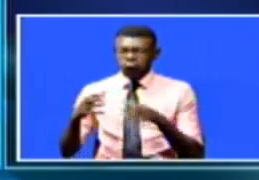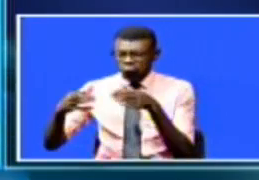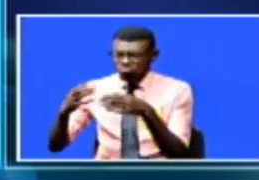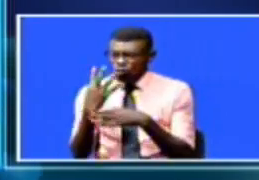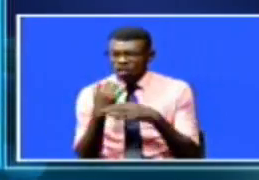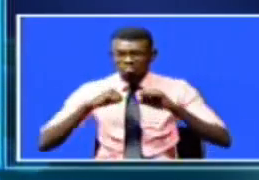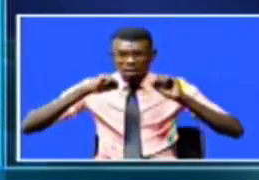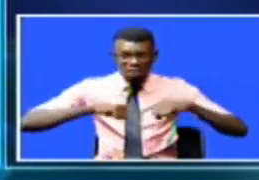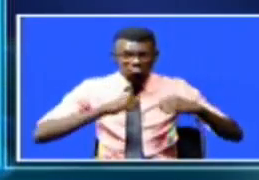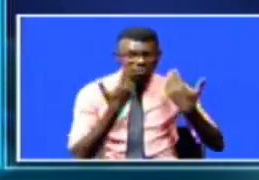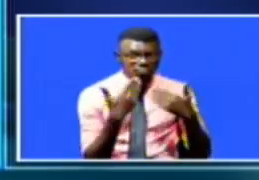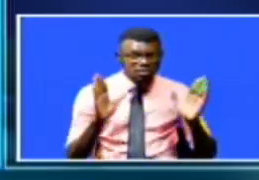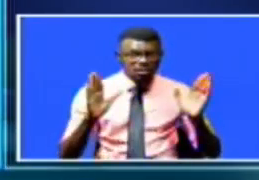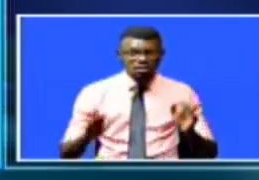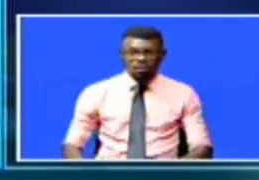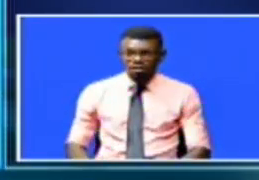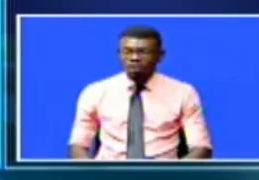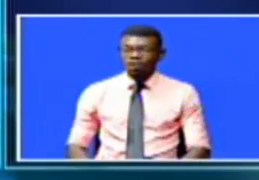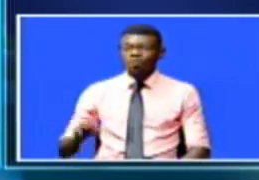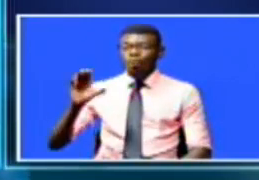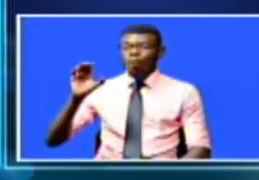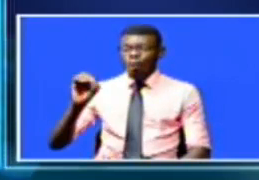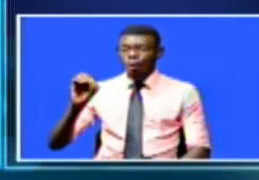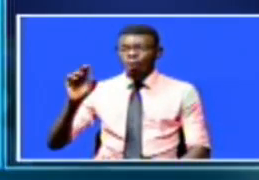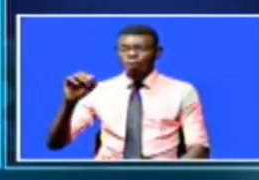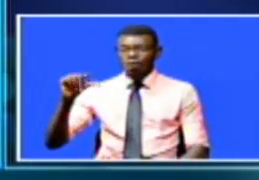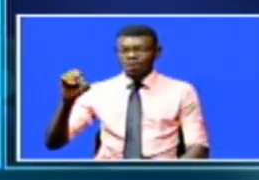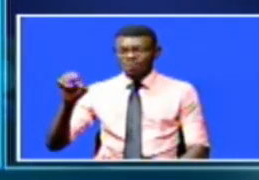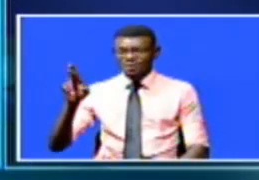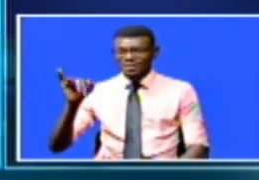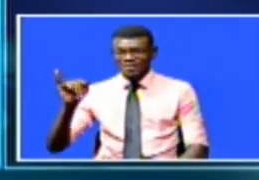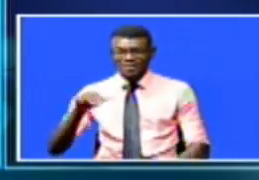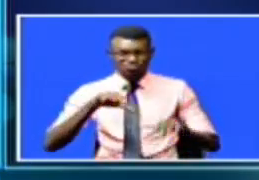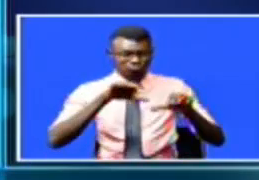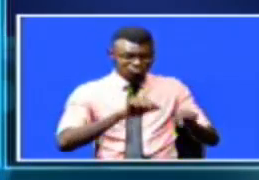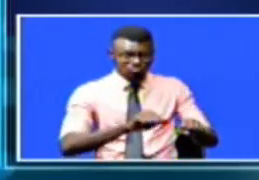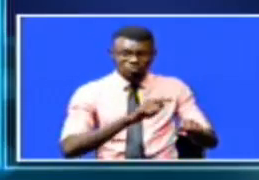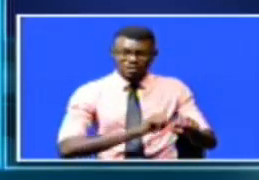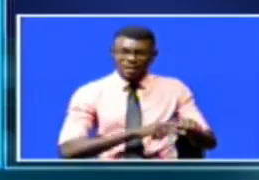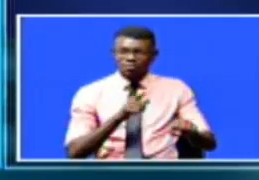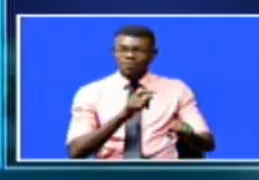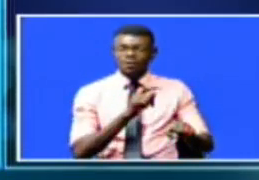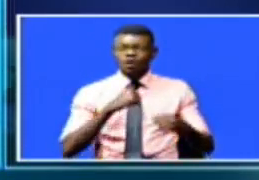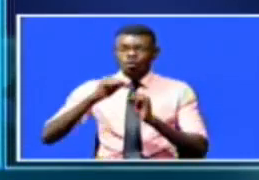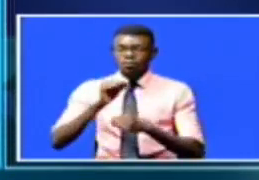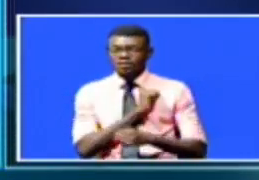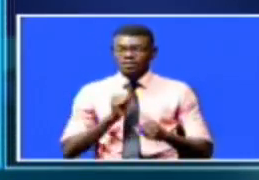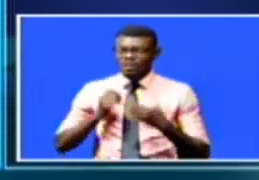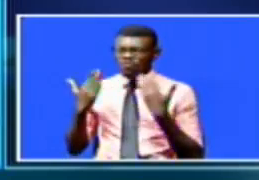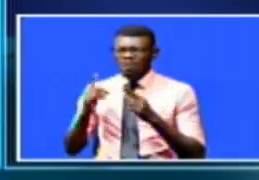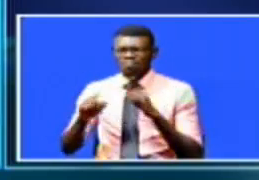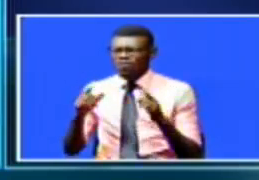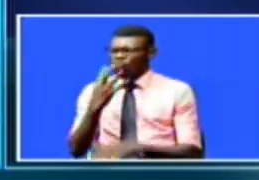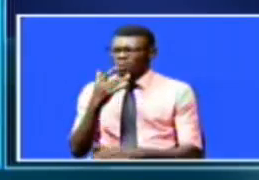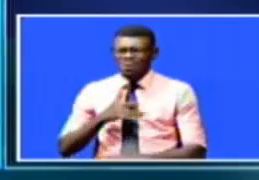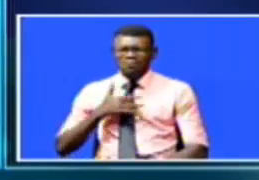that Professor Sam Ongeri was to succeed Kajwang. So the ODM party feels like you have betrayed that. Oh,